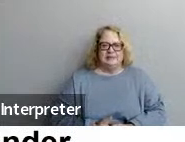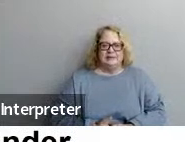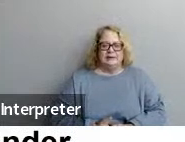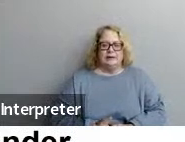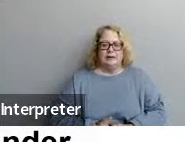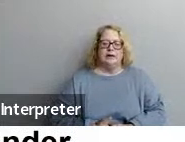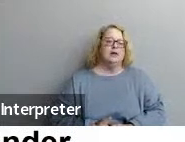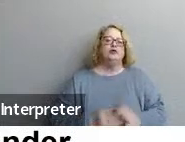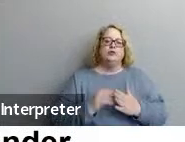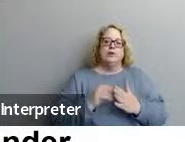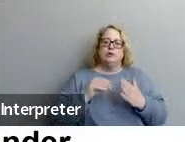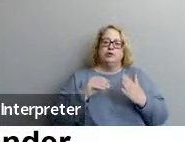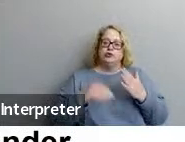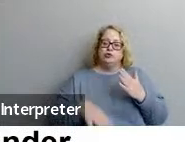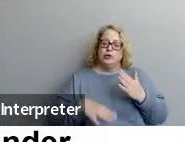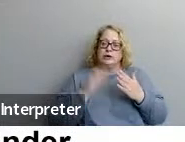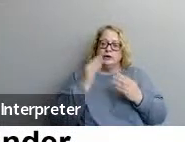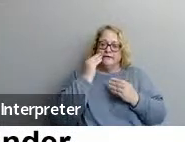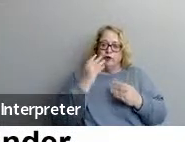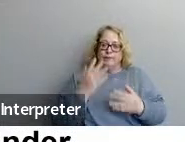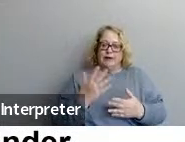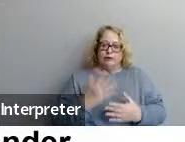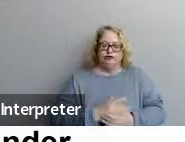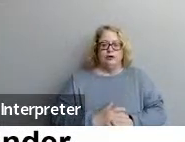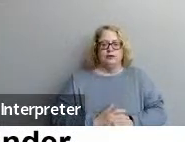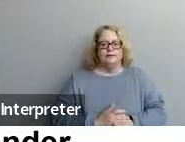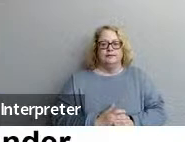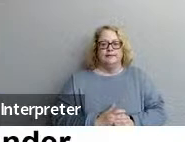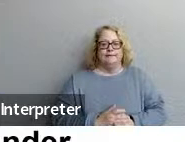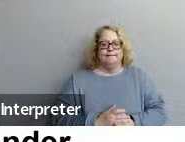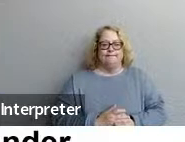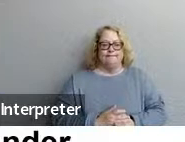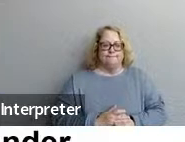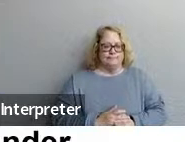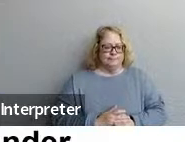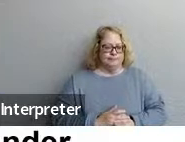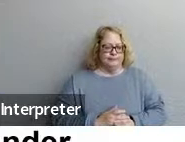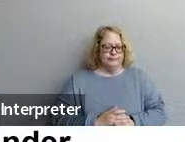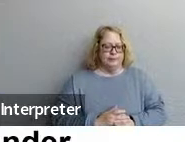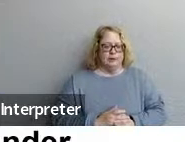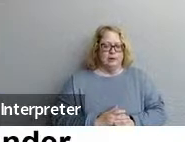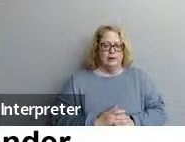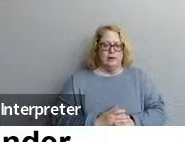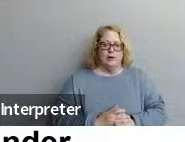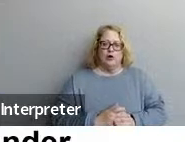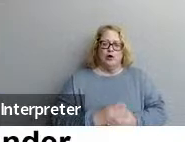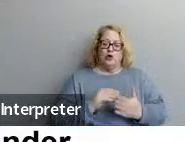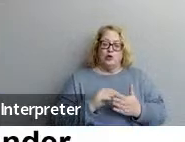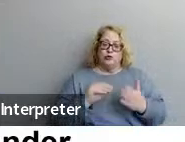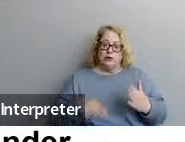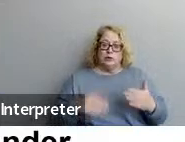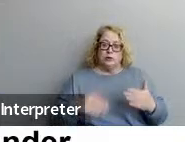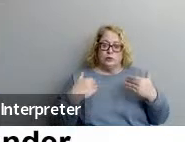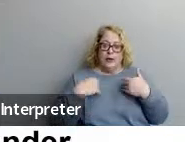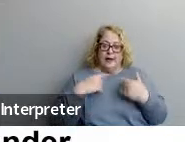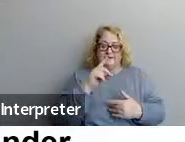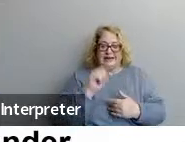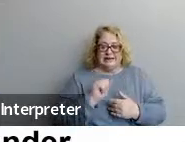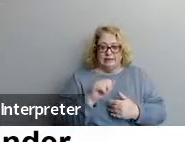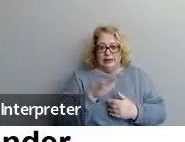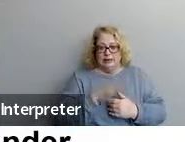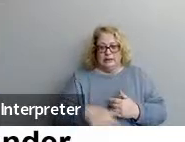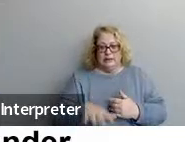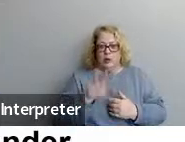So some student demographics. You will note that our population of students with disabilities,